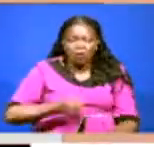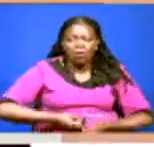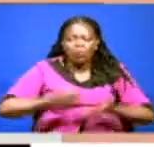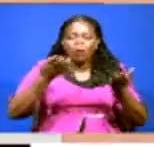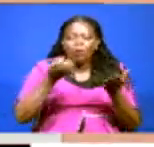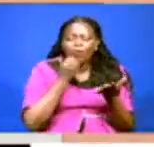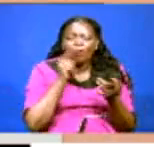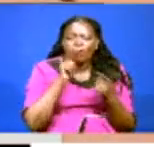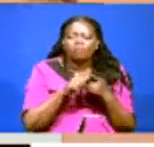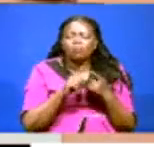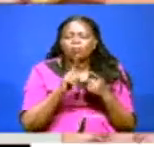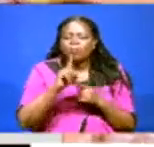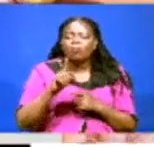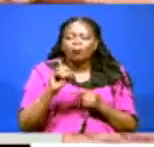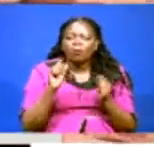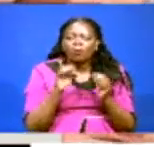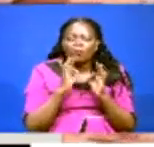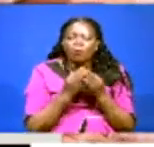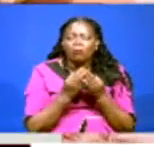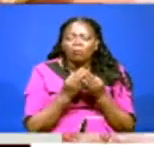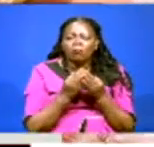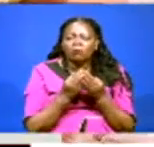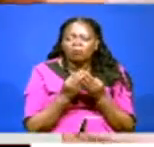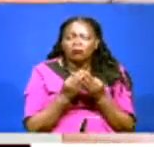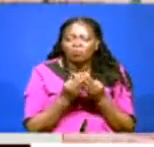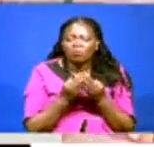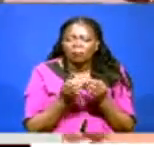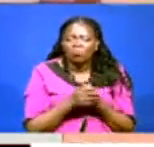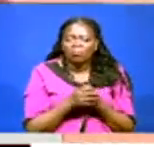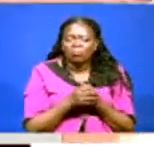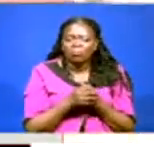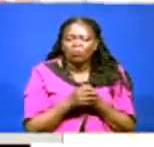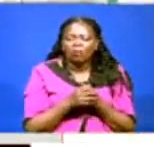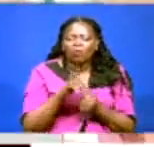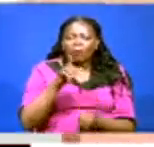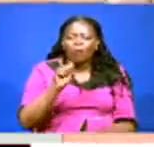aid to 110 families in Balambala and Lagdera sub-counties.